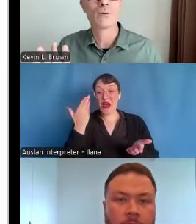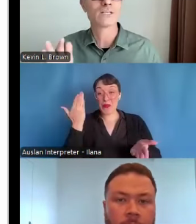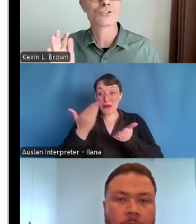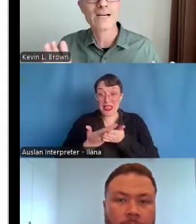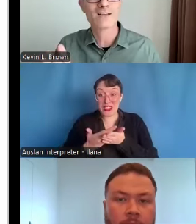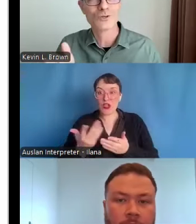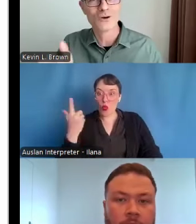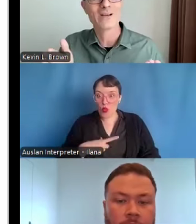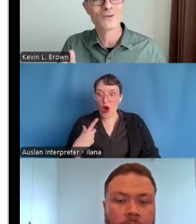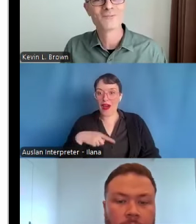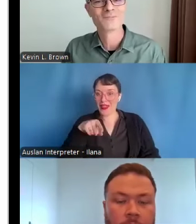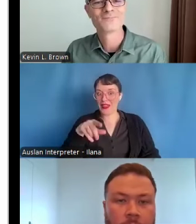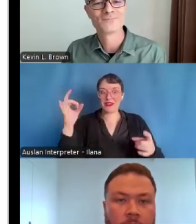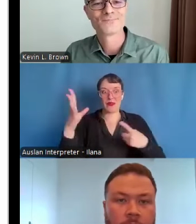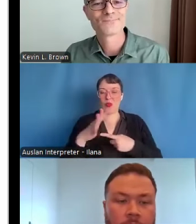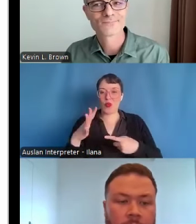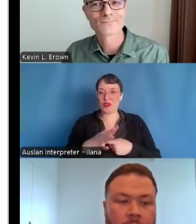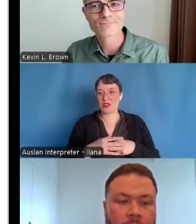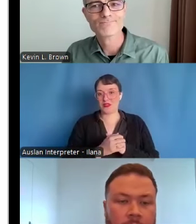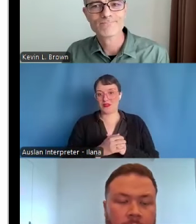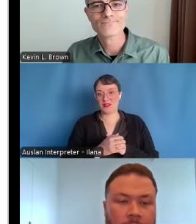just jumping straight into what we do.